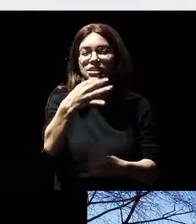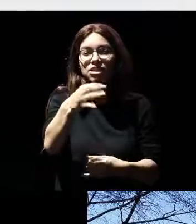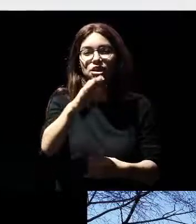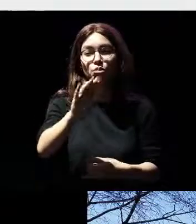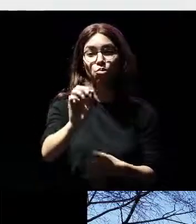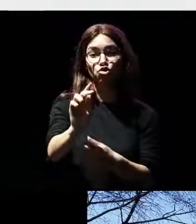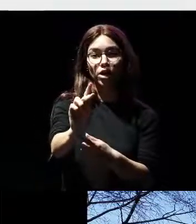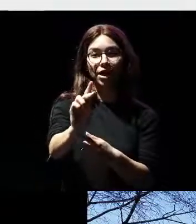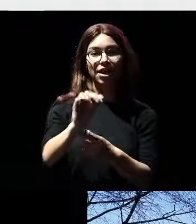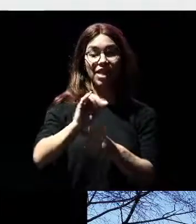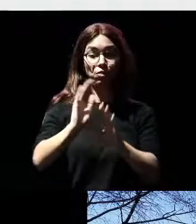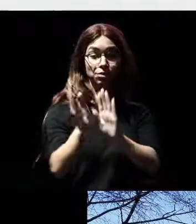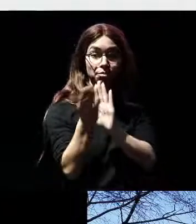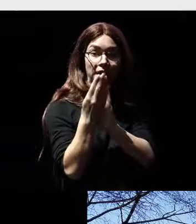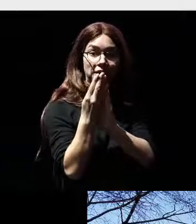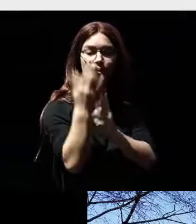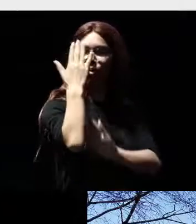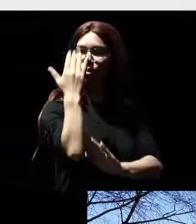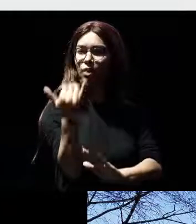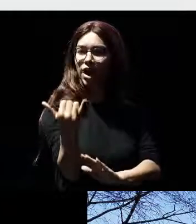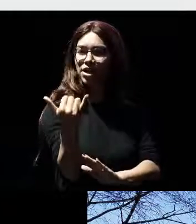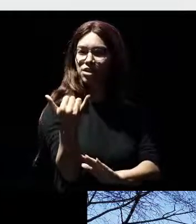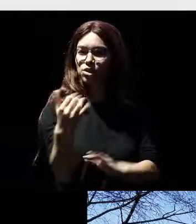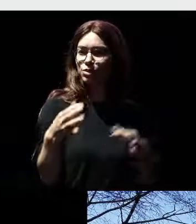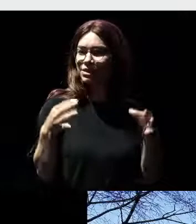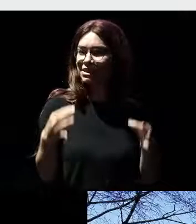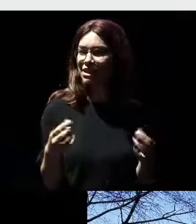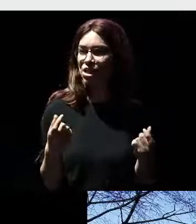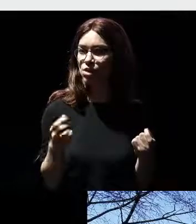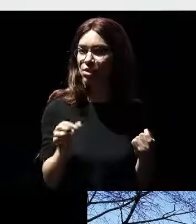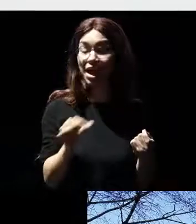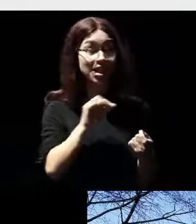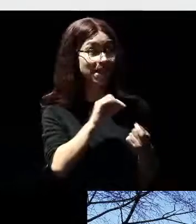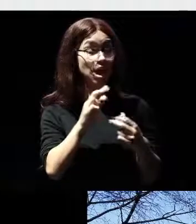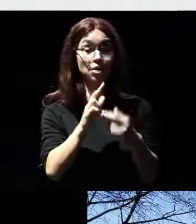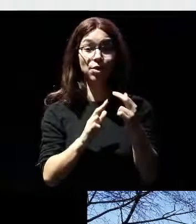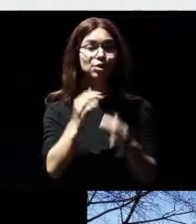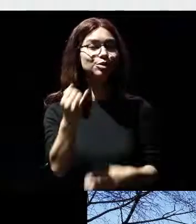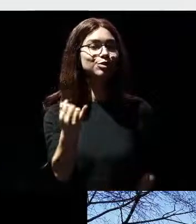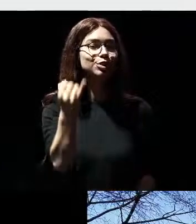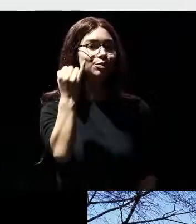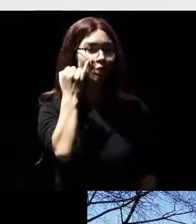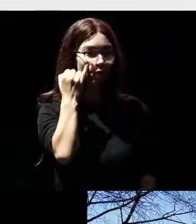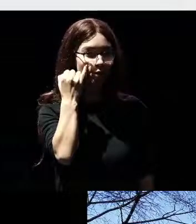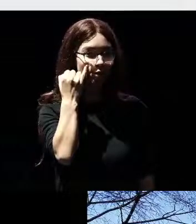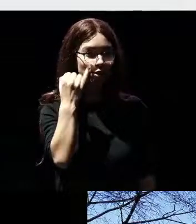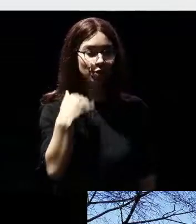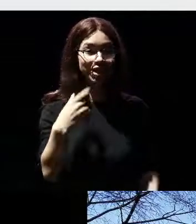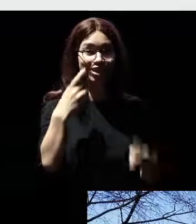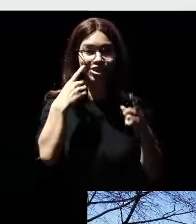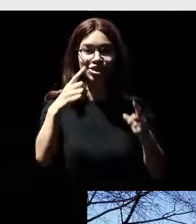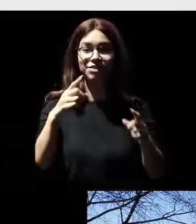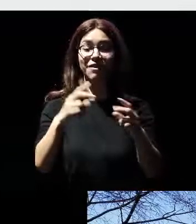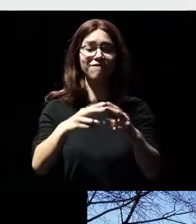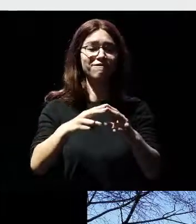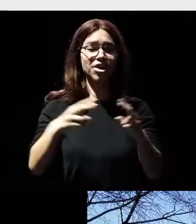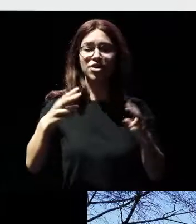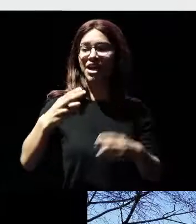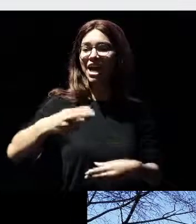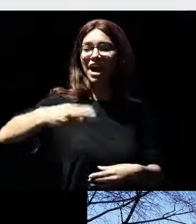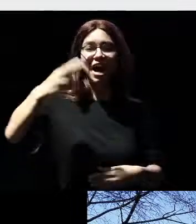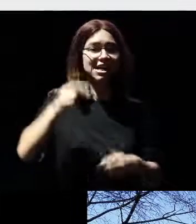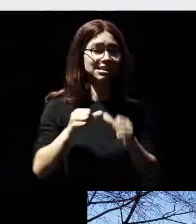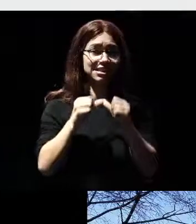was panelized. And the reason for that is that this building was meant to achieve very, very high